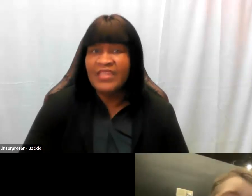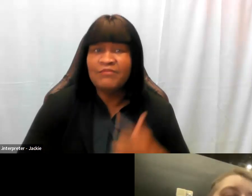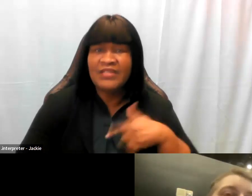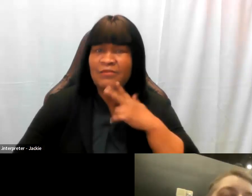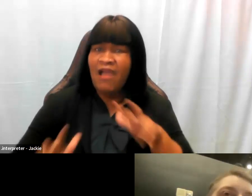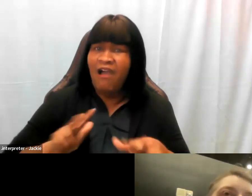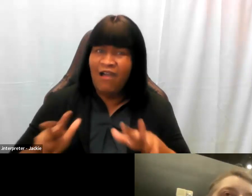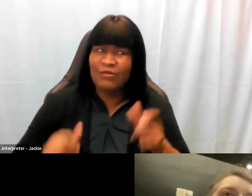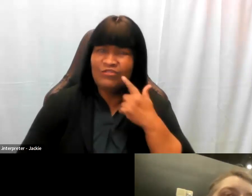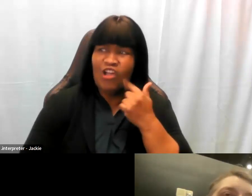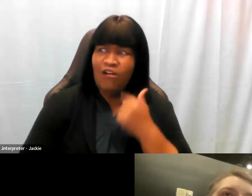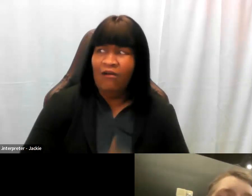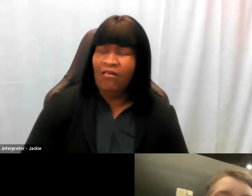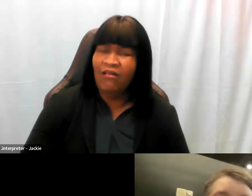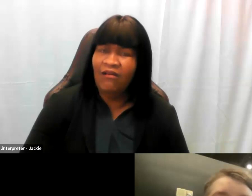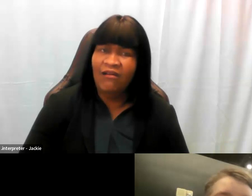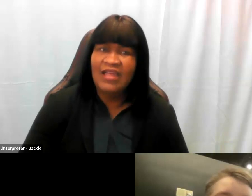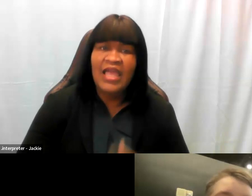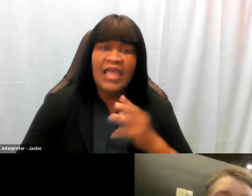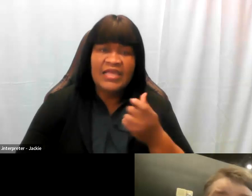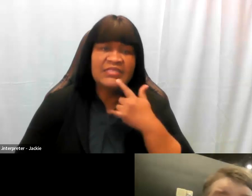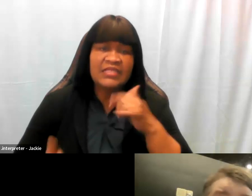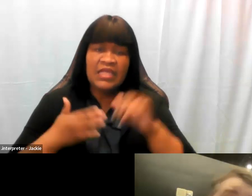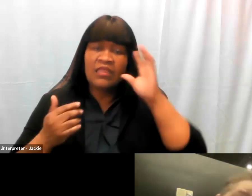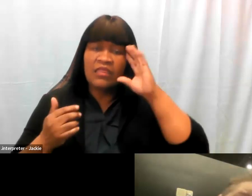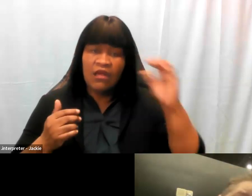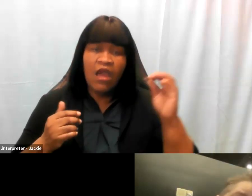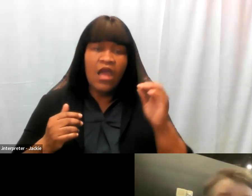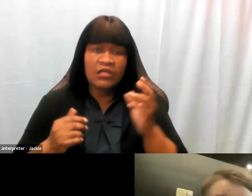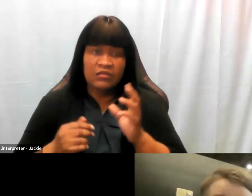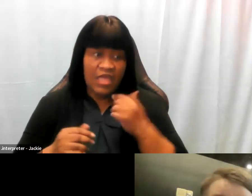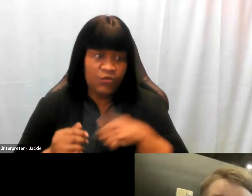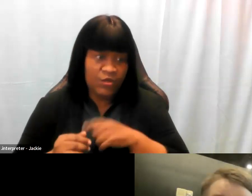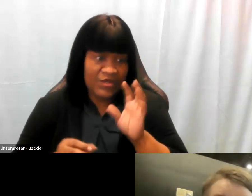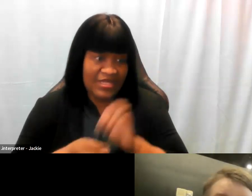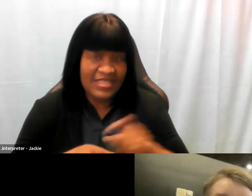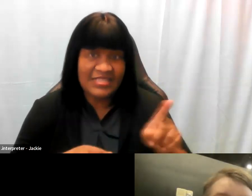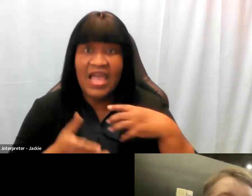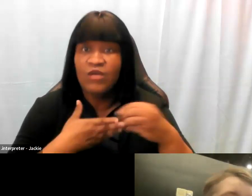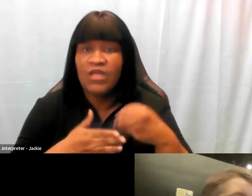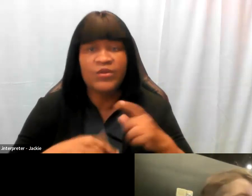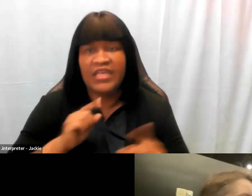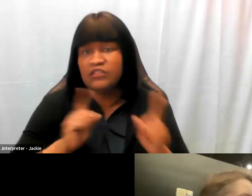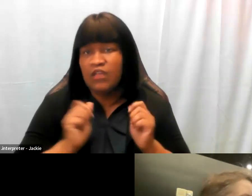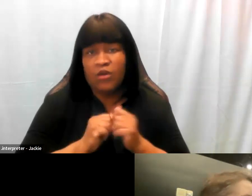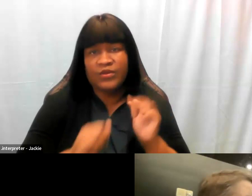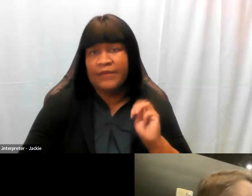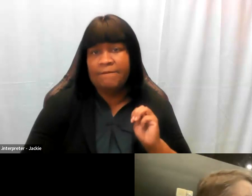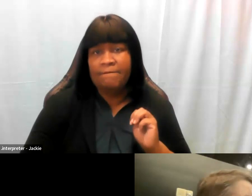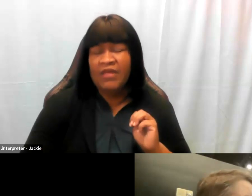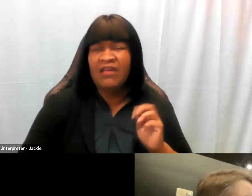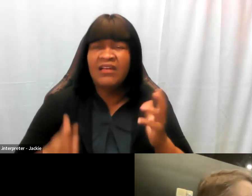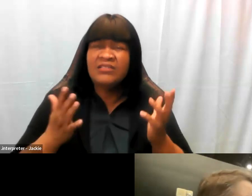but it was a chuckle, and said that the guy was inside and we were outside, so he couldn't talk to him.